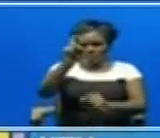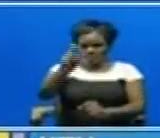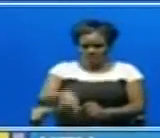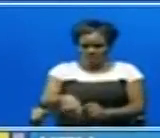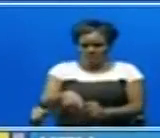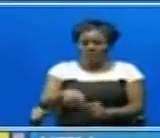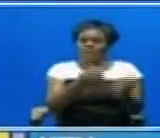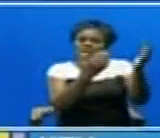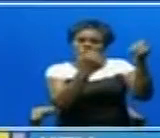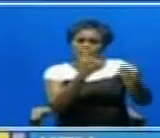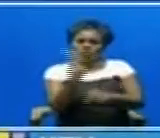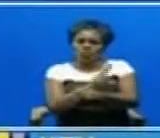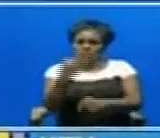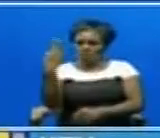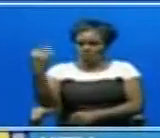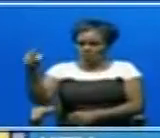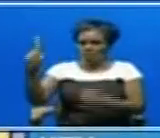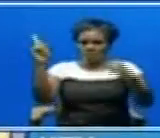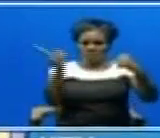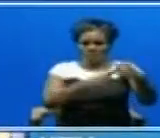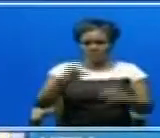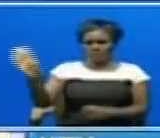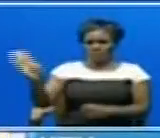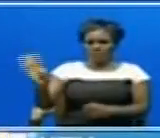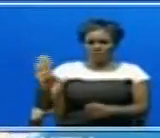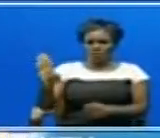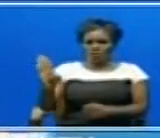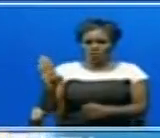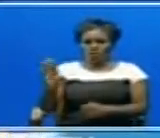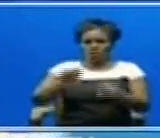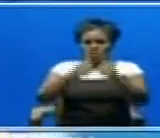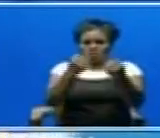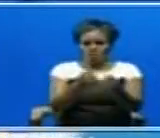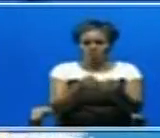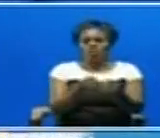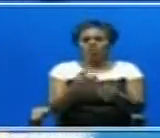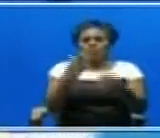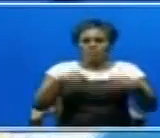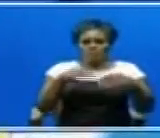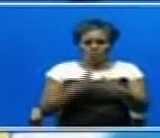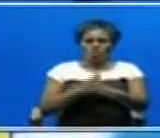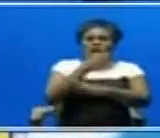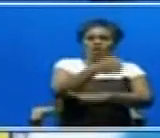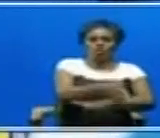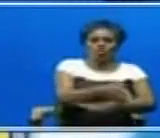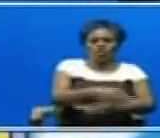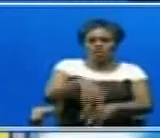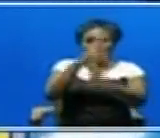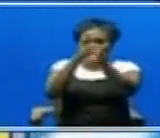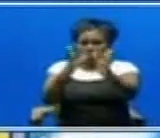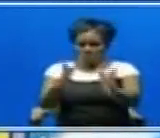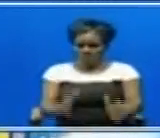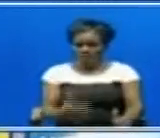Service expected to spend 3.6 billion shillings on a cable car system to ferry pedestrians across. And as Joy Doreen